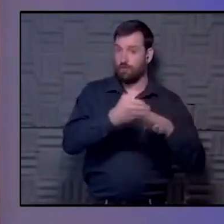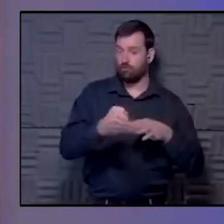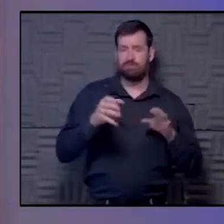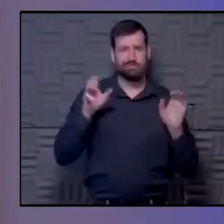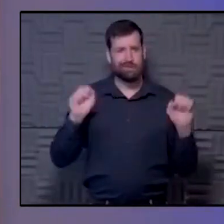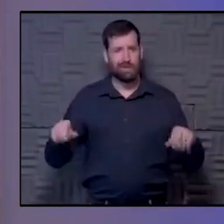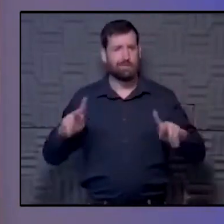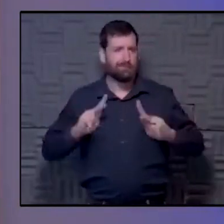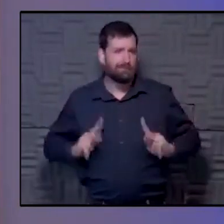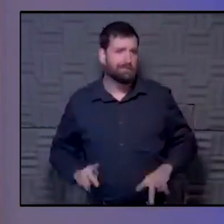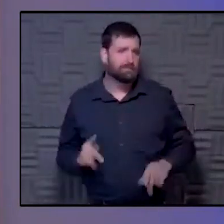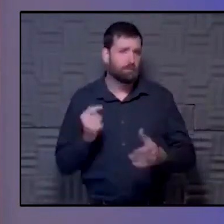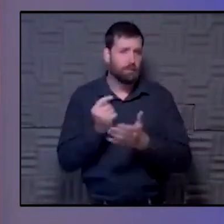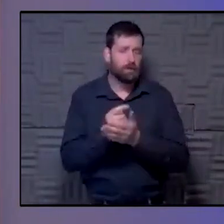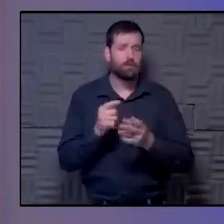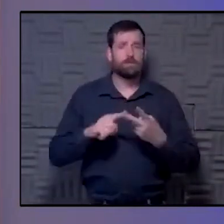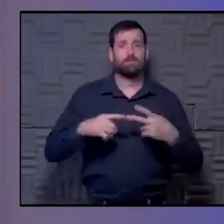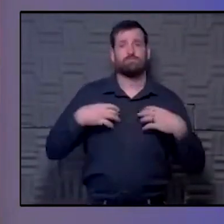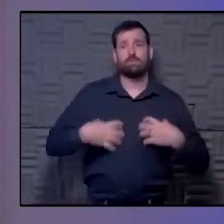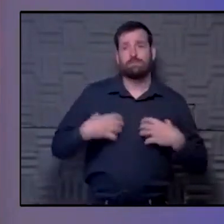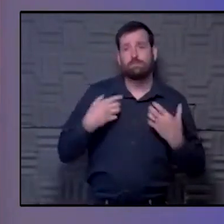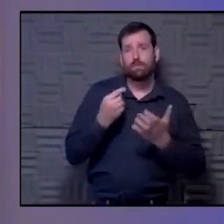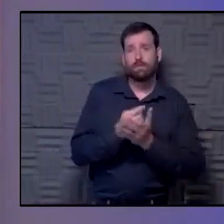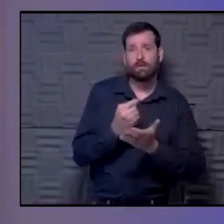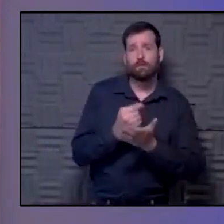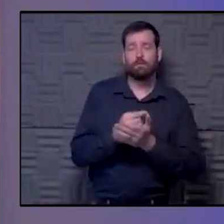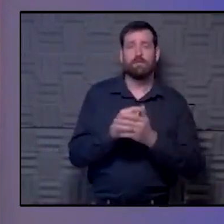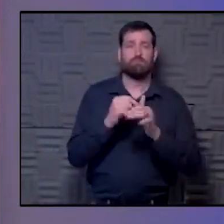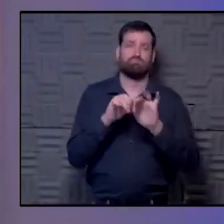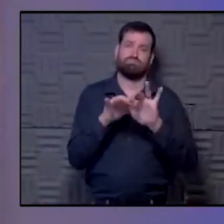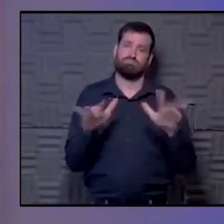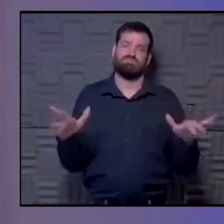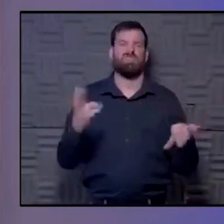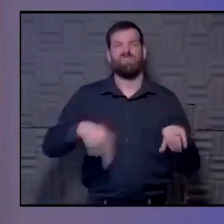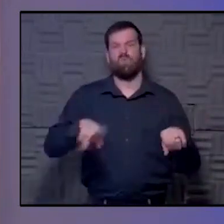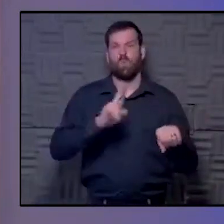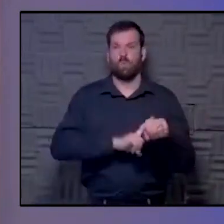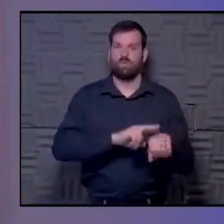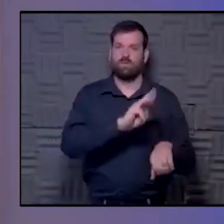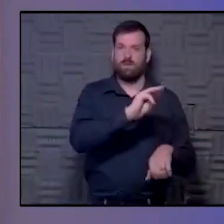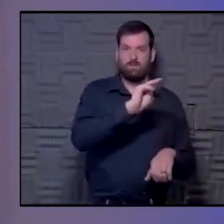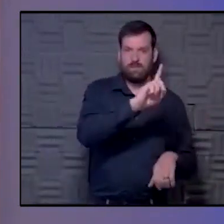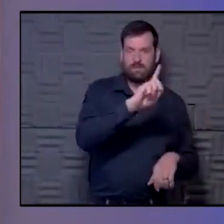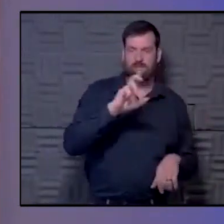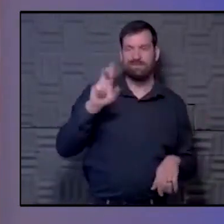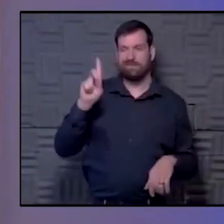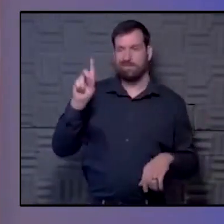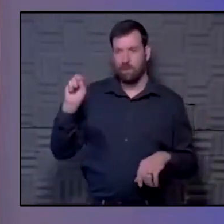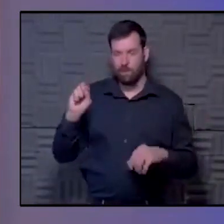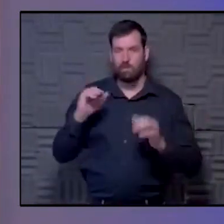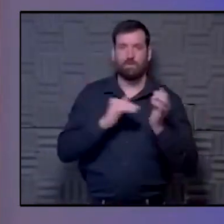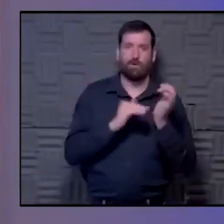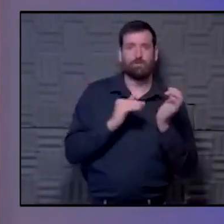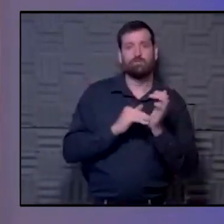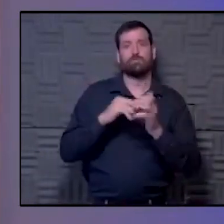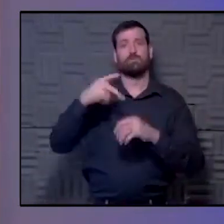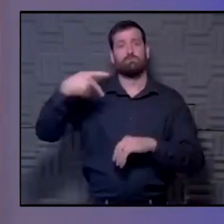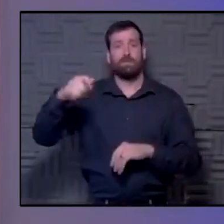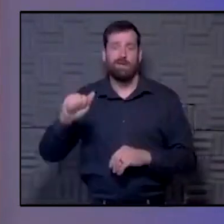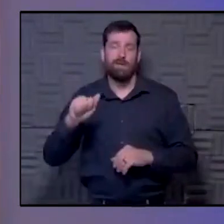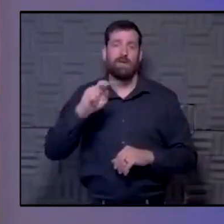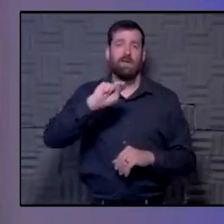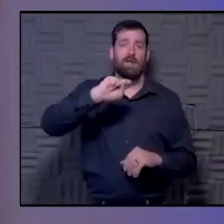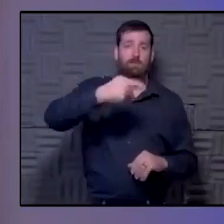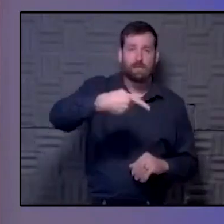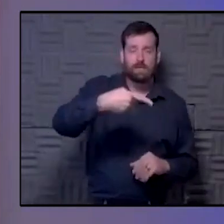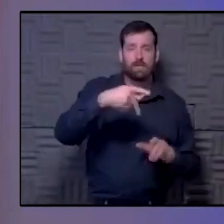be physical therapy, respiratory therapy as well, of course doctors, MDs, DOs, physician assistants, nurse